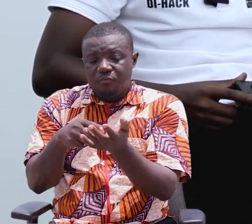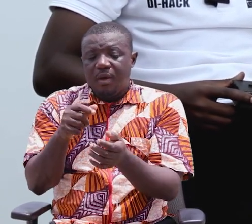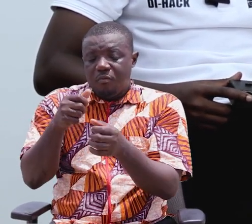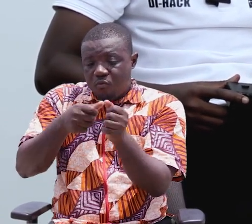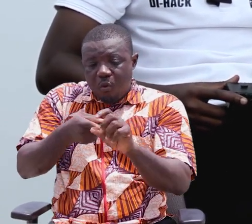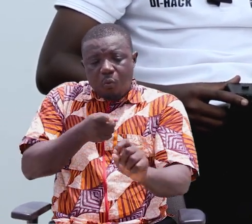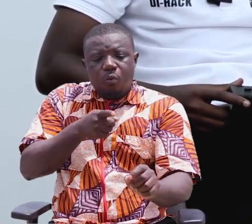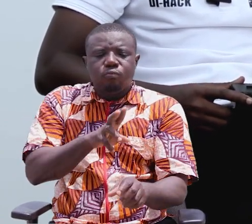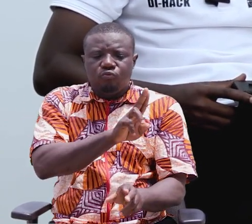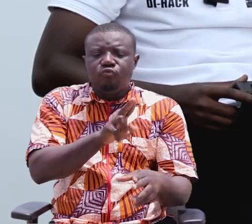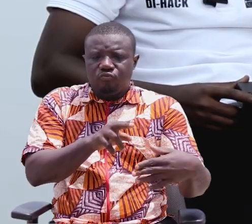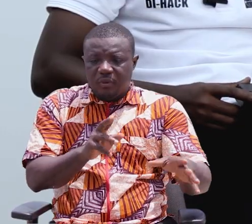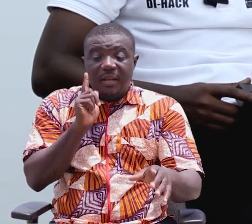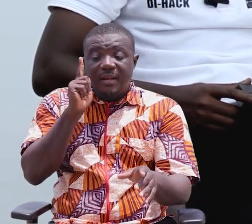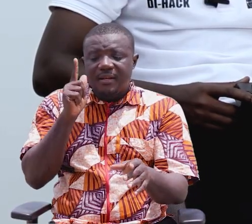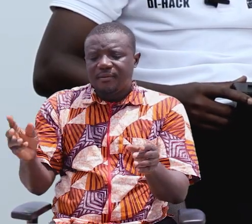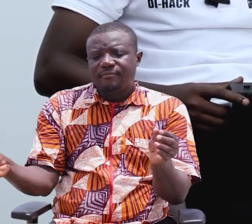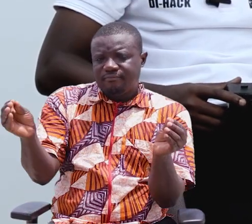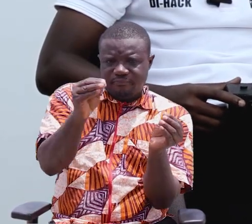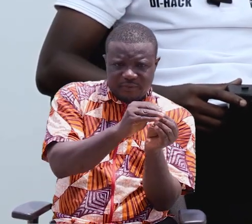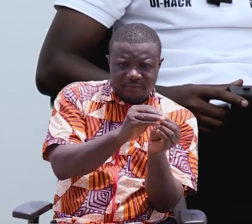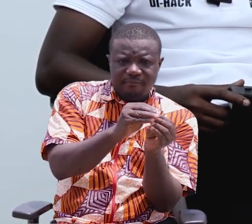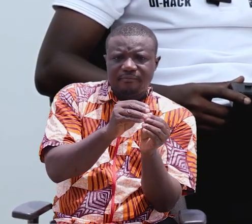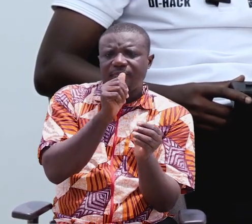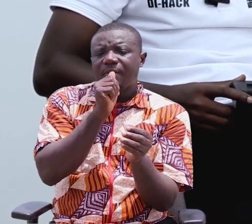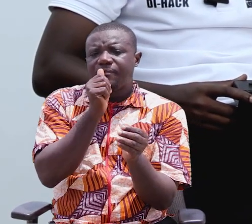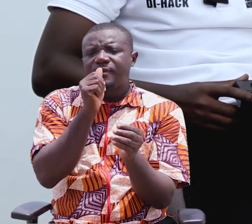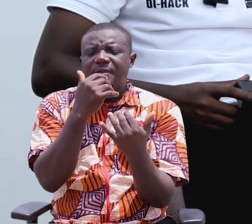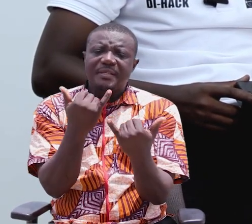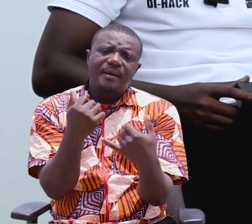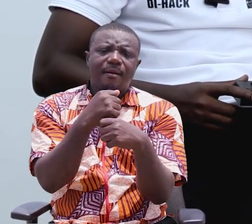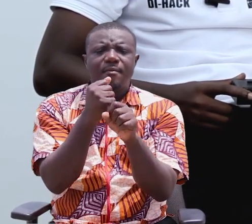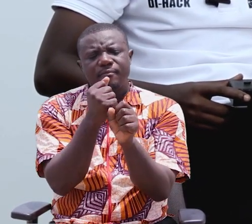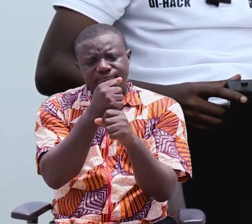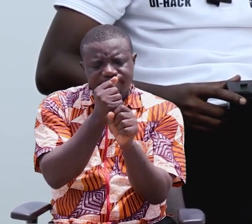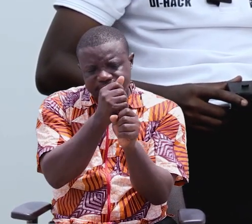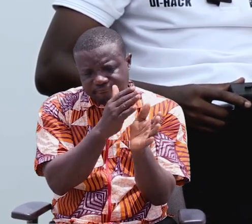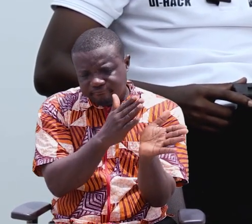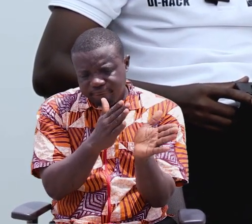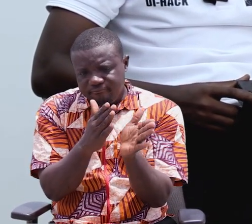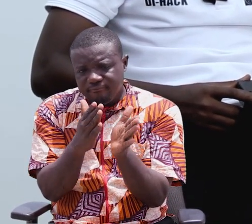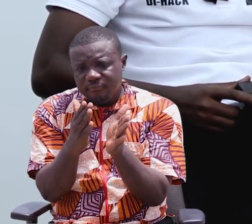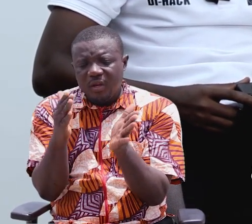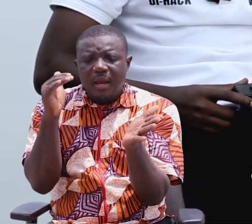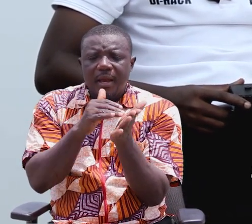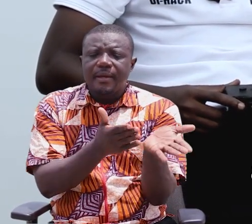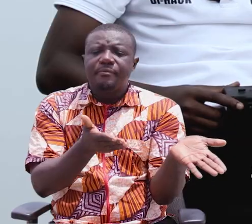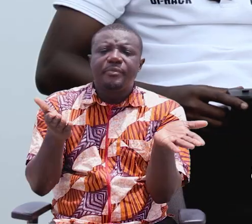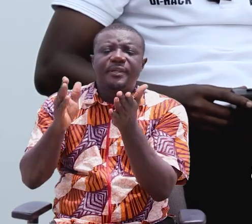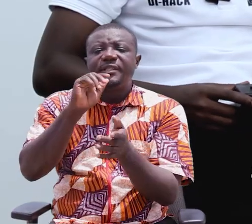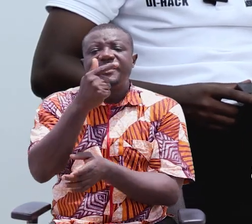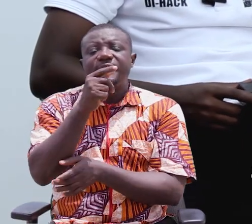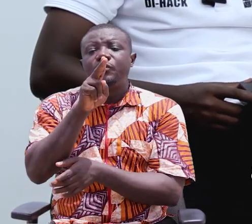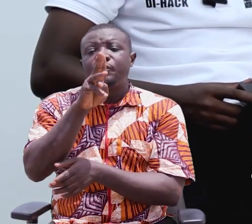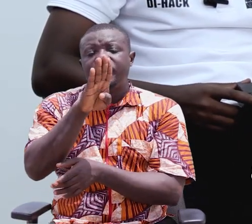with their normal white cane. So after charging, they can attach it to it. So based on that, we also worked on that model. Then after working on that